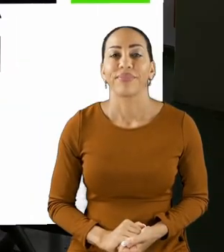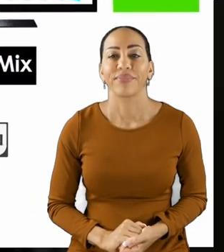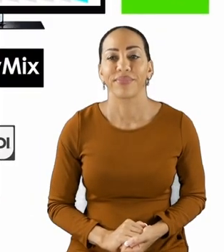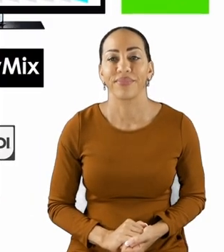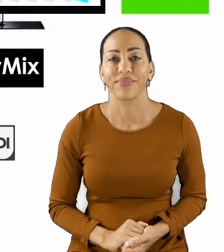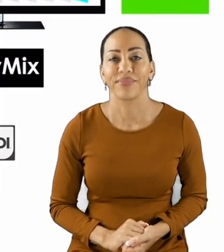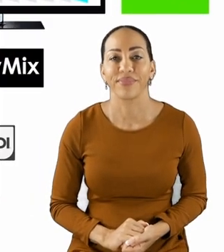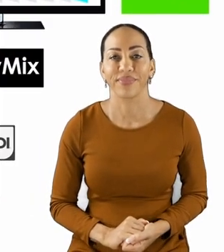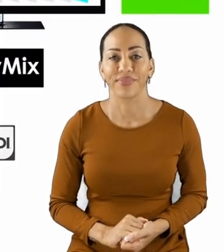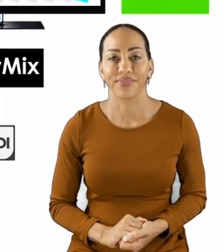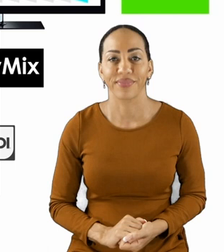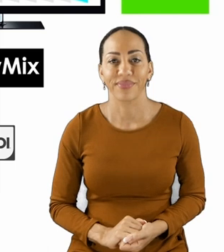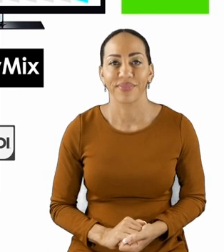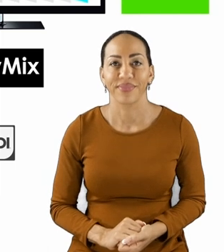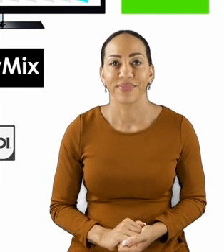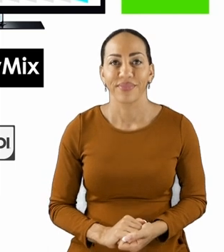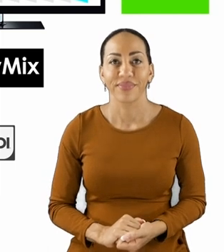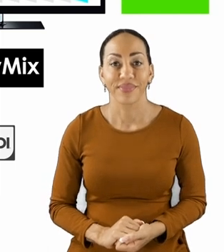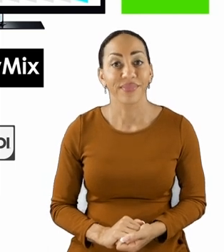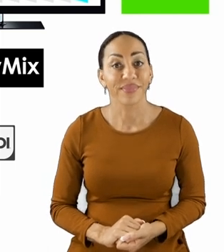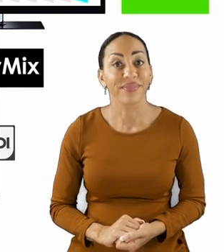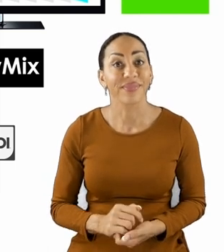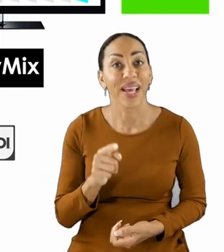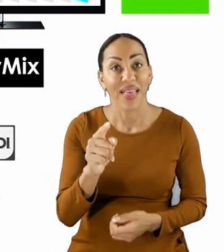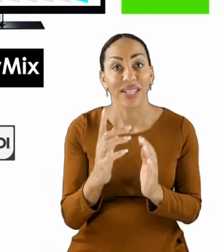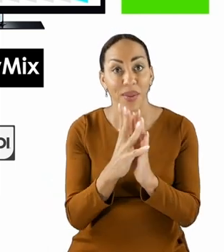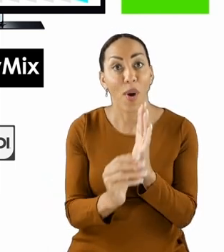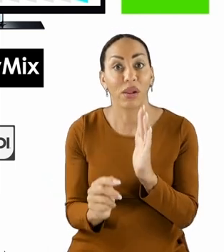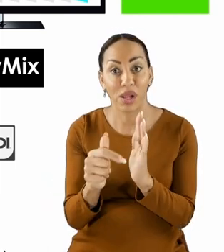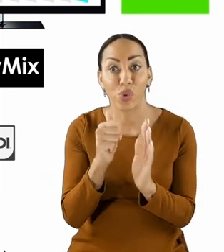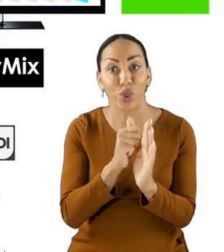I'll merge it out there. So